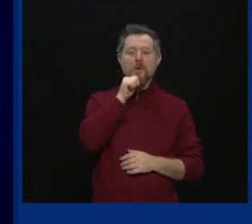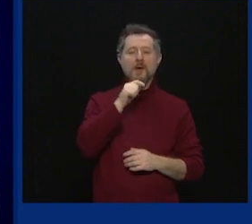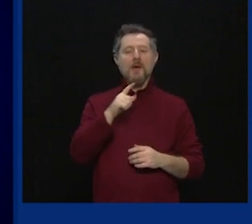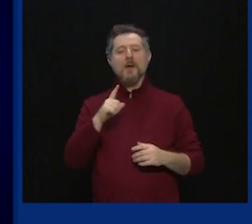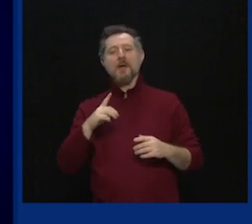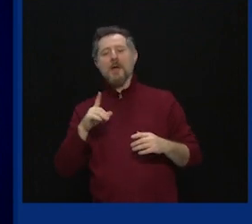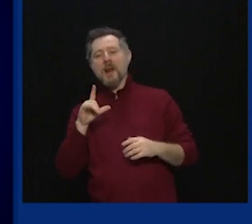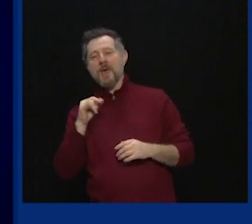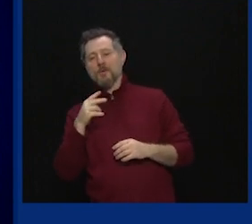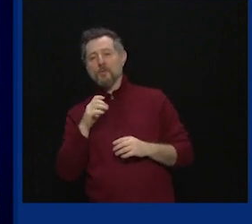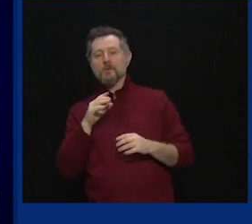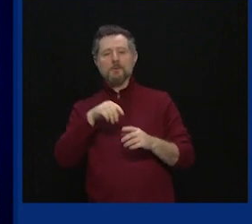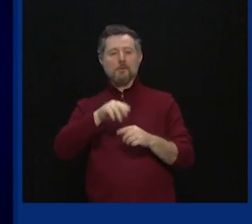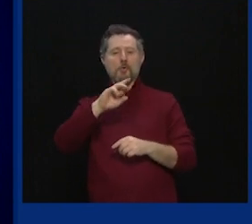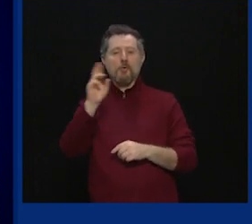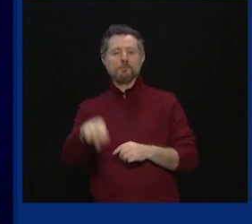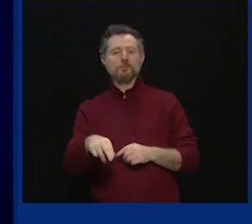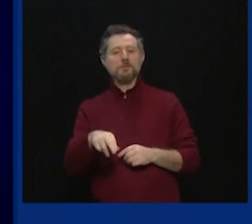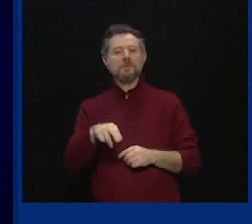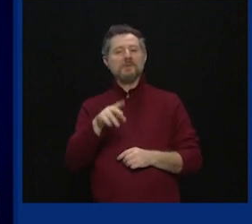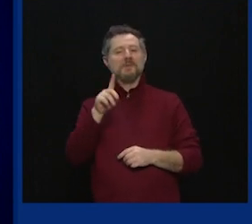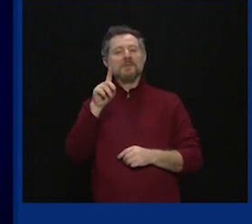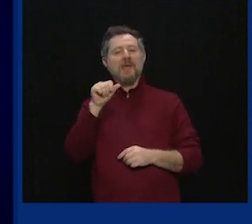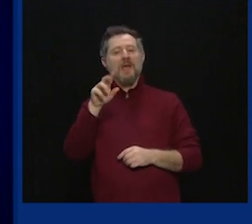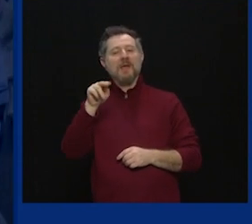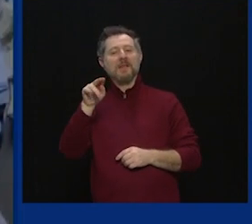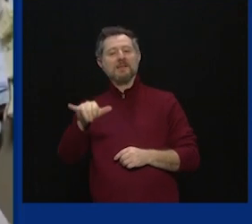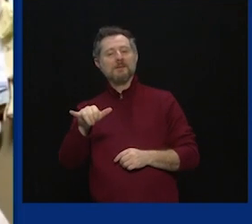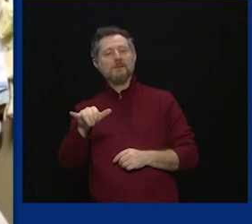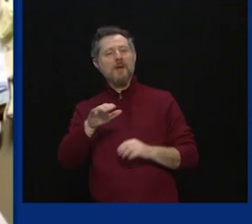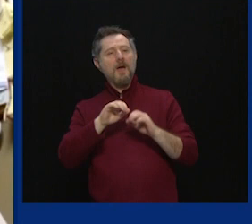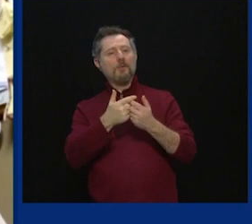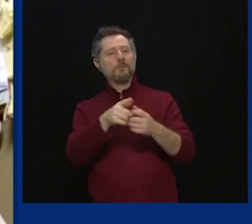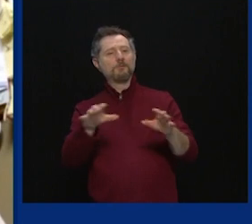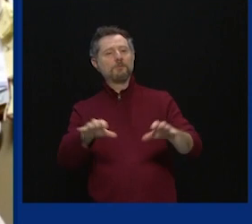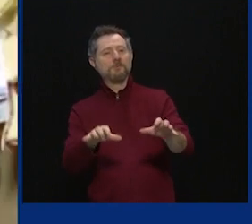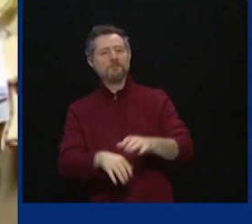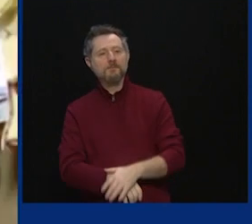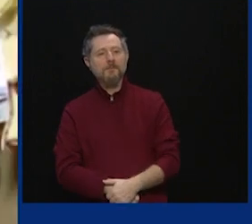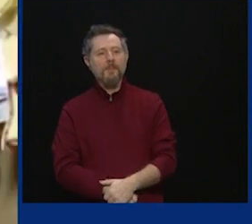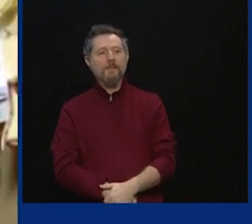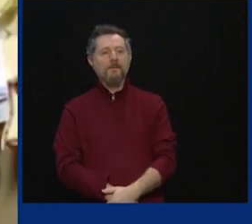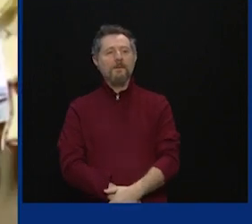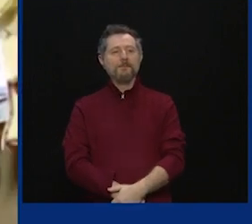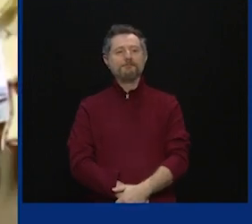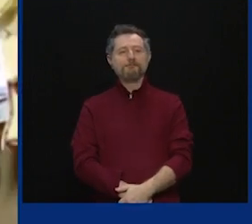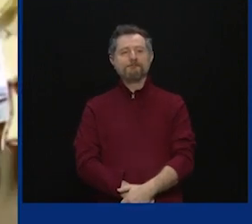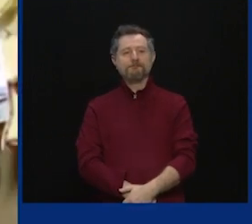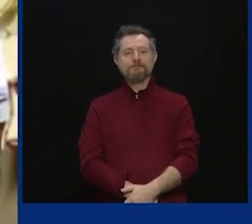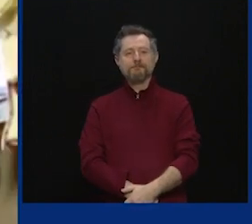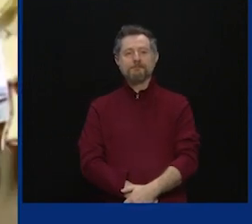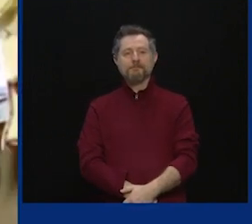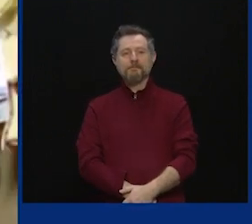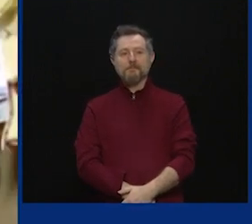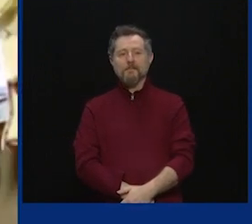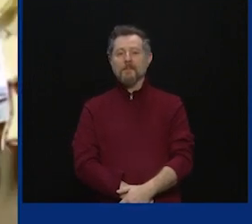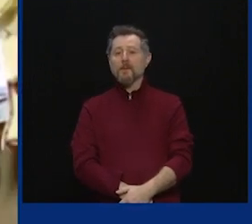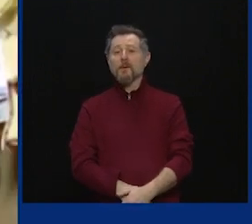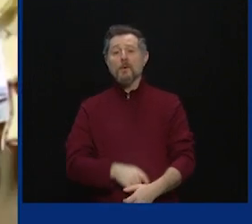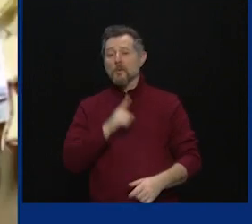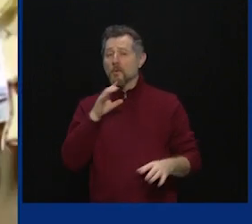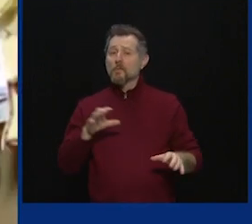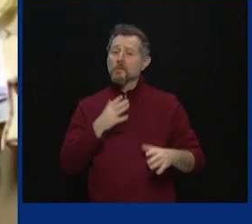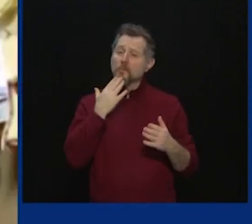things going in Rochester? Things are going well, Governor. Thank you. We are a small live